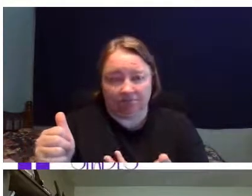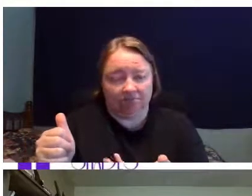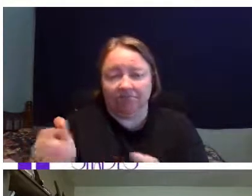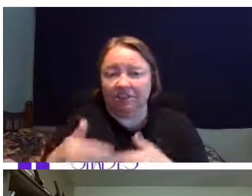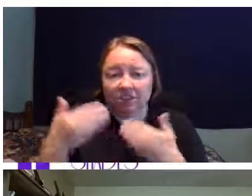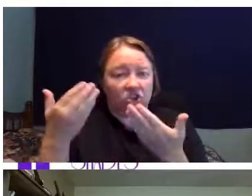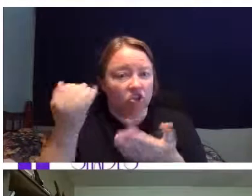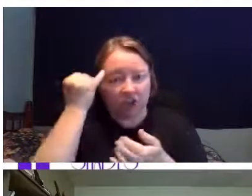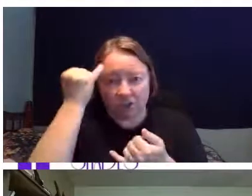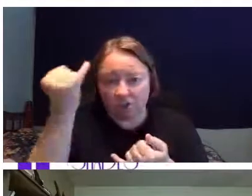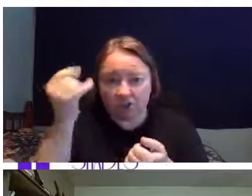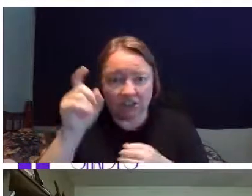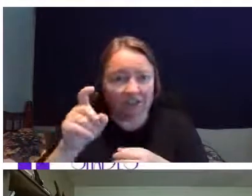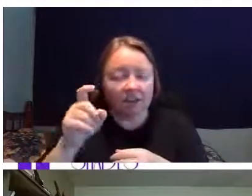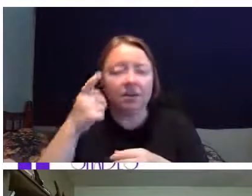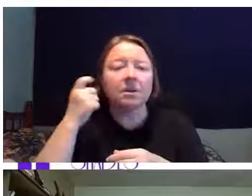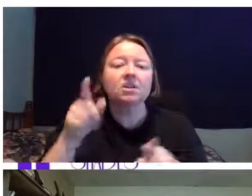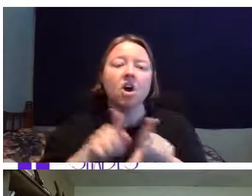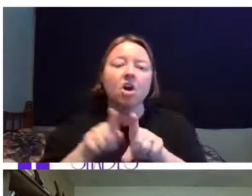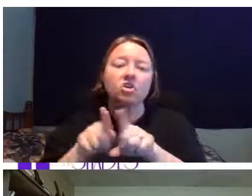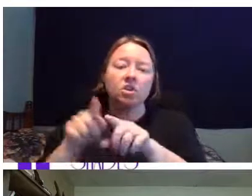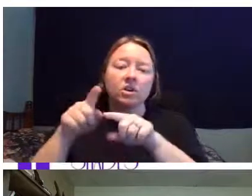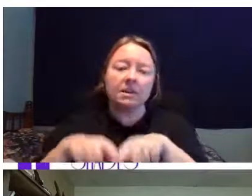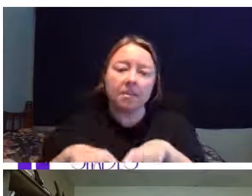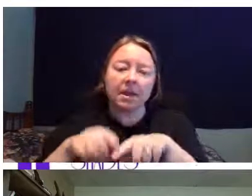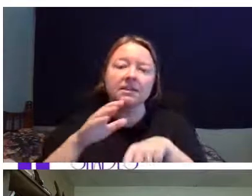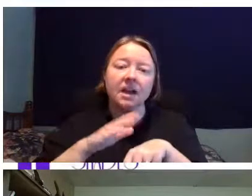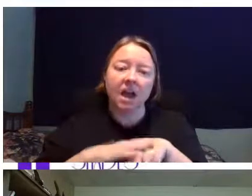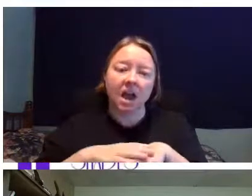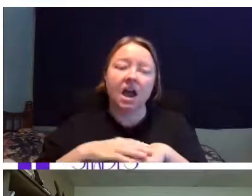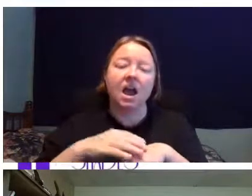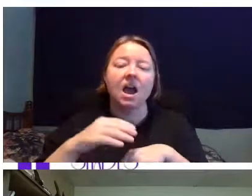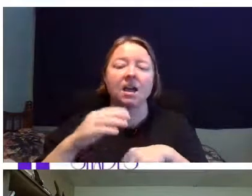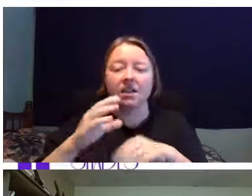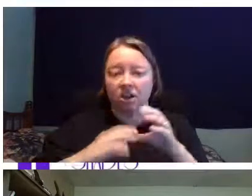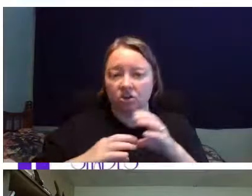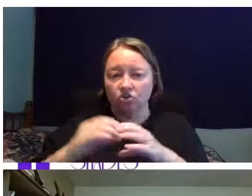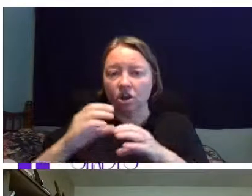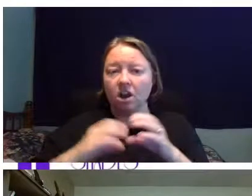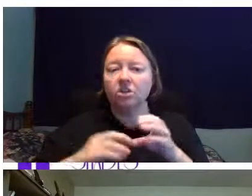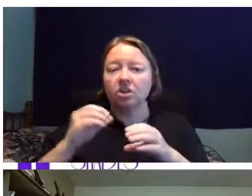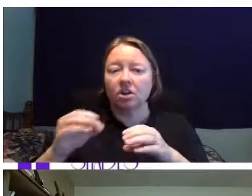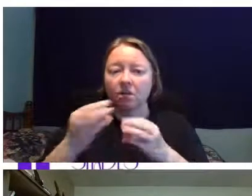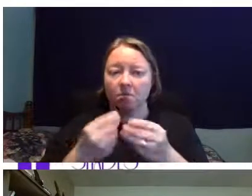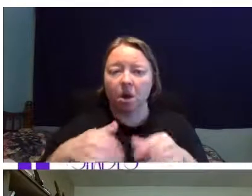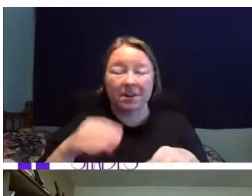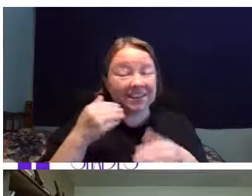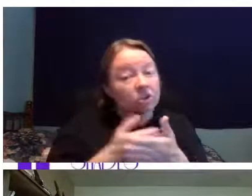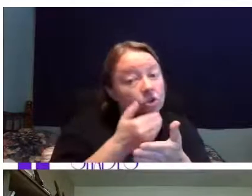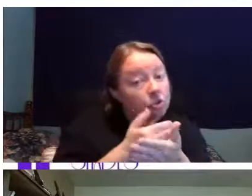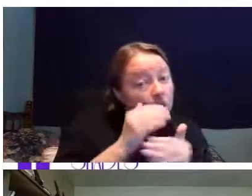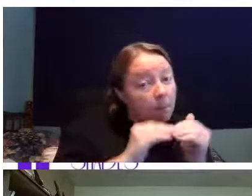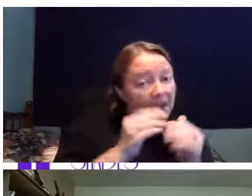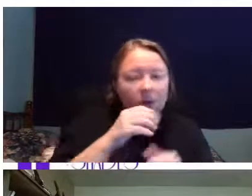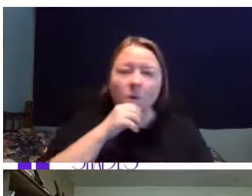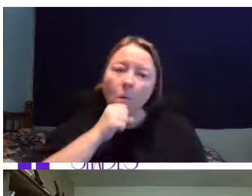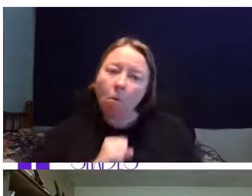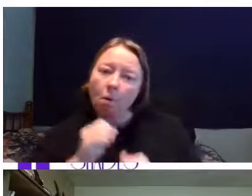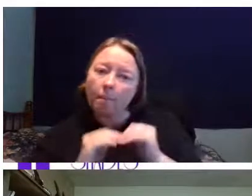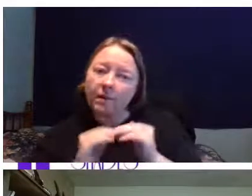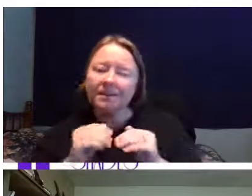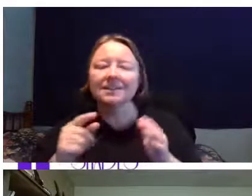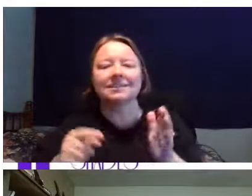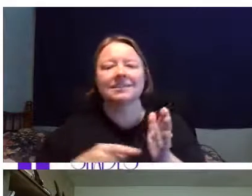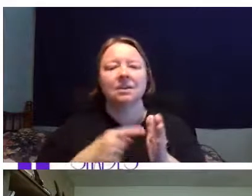suggestions that were needed, because it also depends on the construction of the property, if it's newly built or if it's older. Sometimes we do have